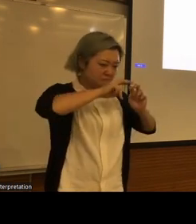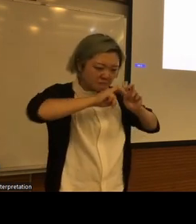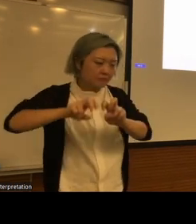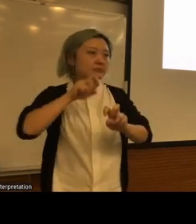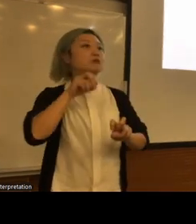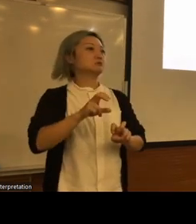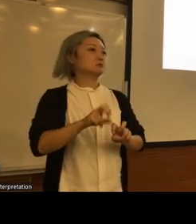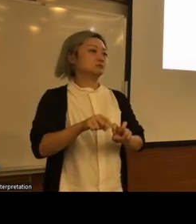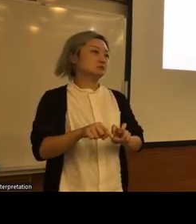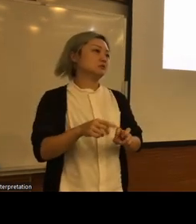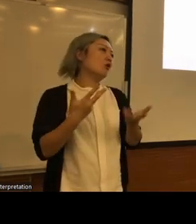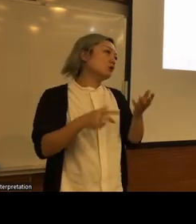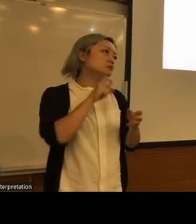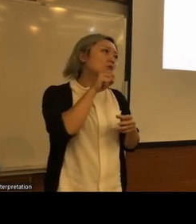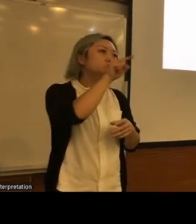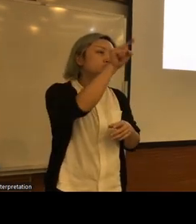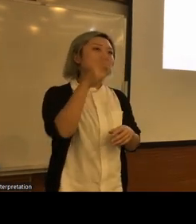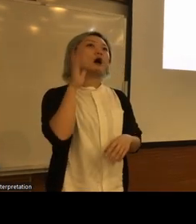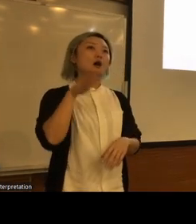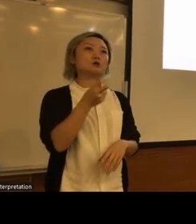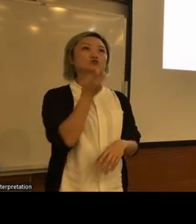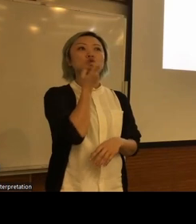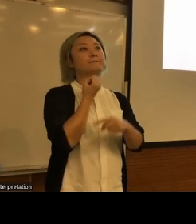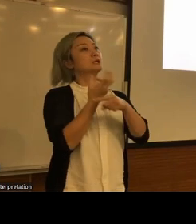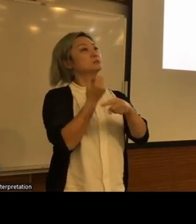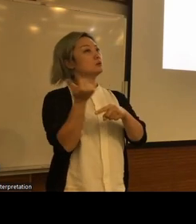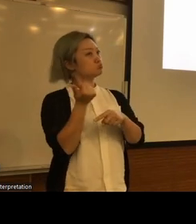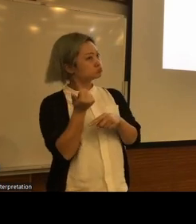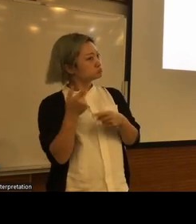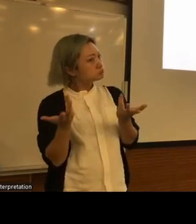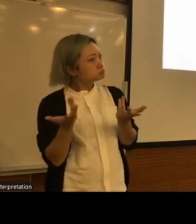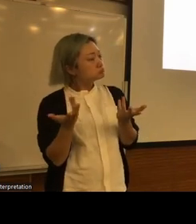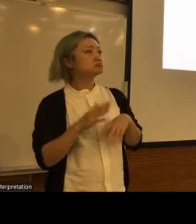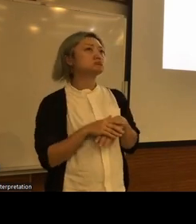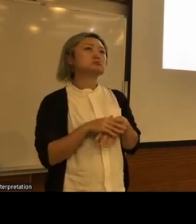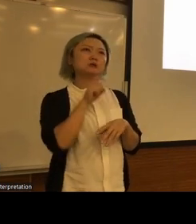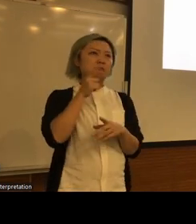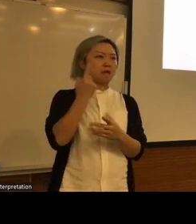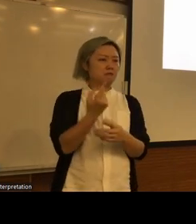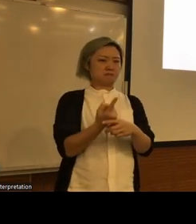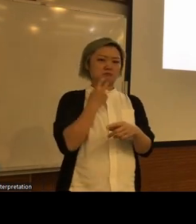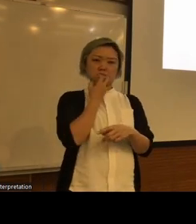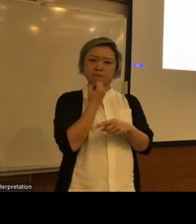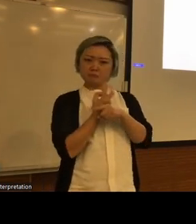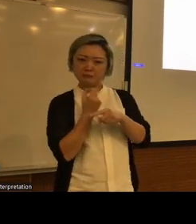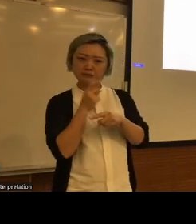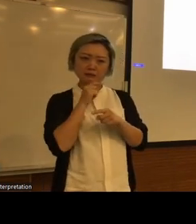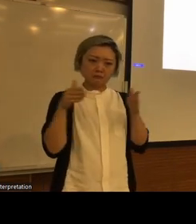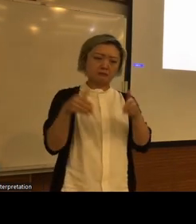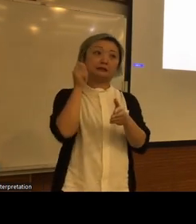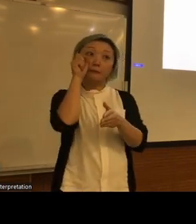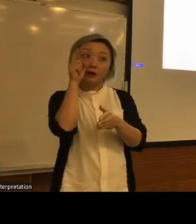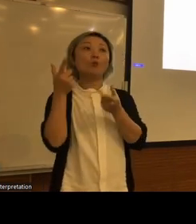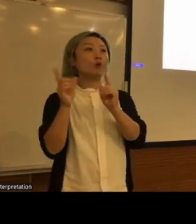Maybe there is a certain type of bilingualism. Maybe there are certain cognitive